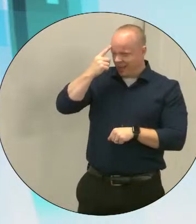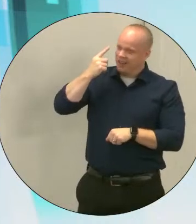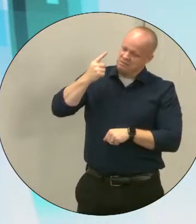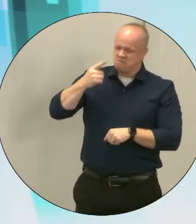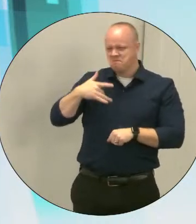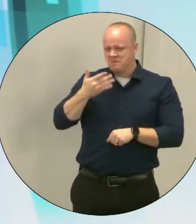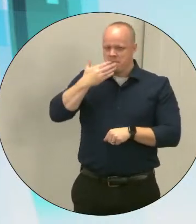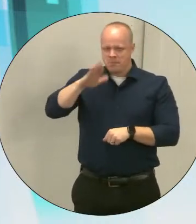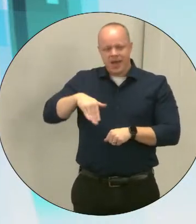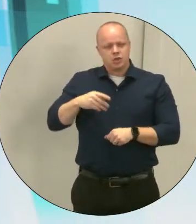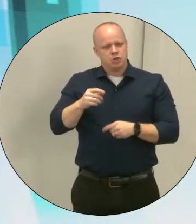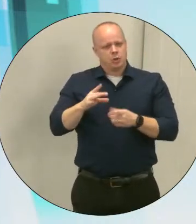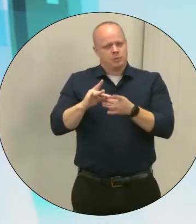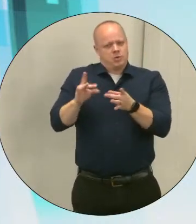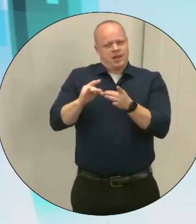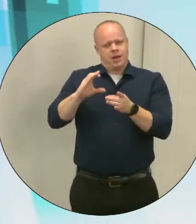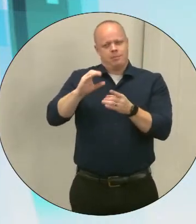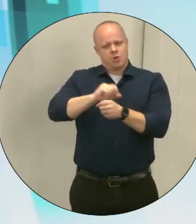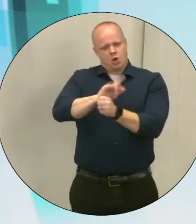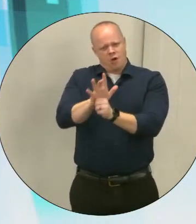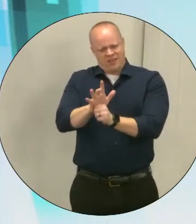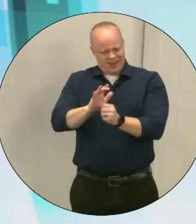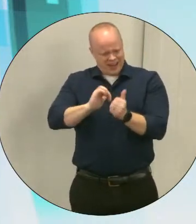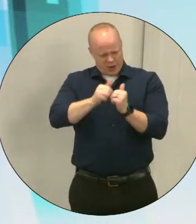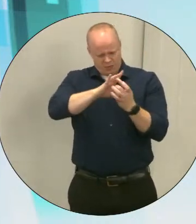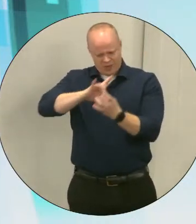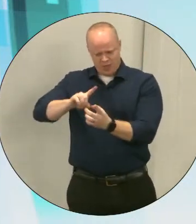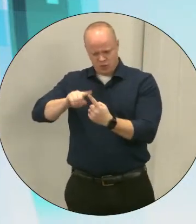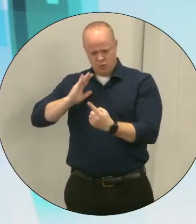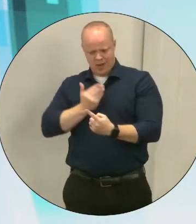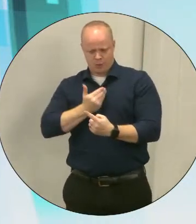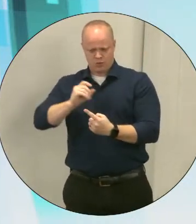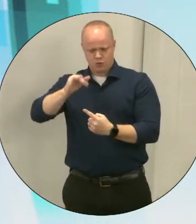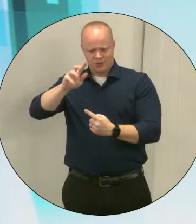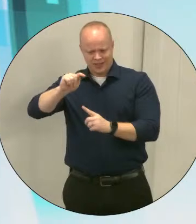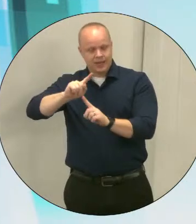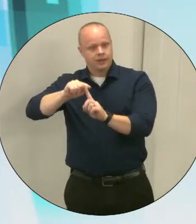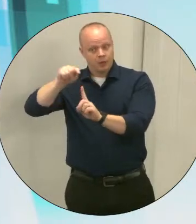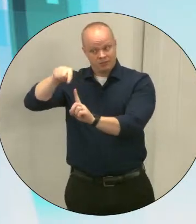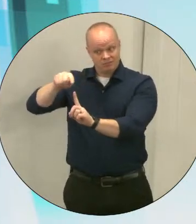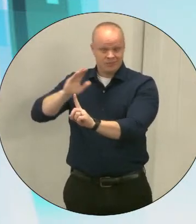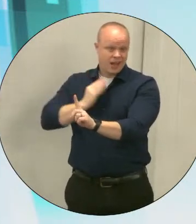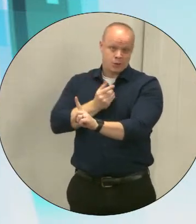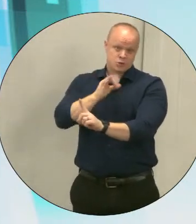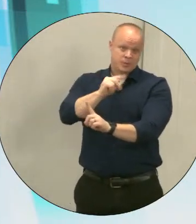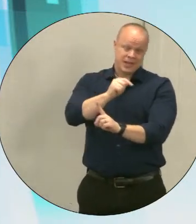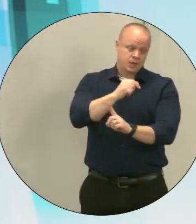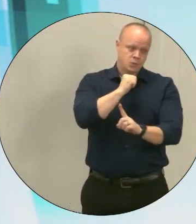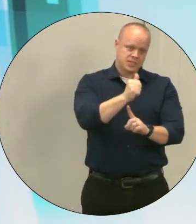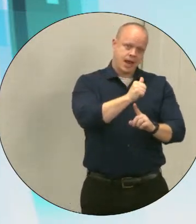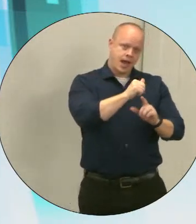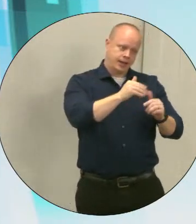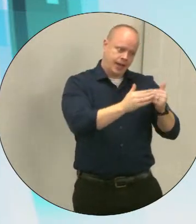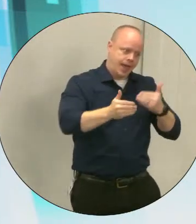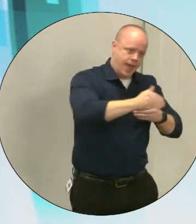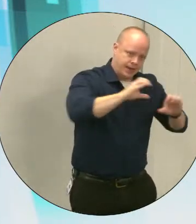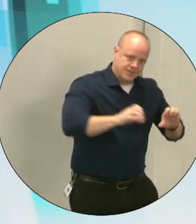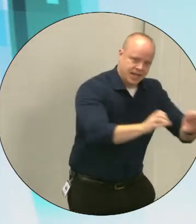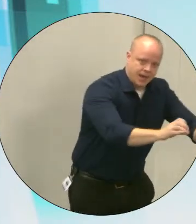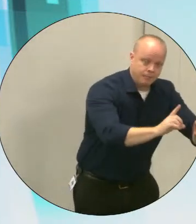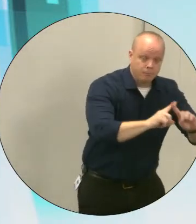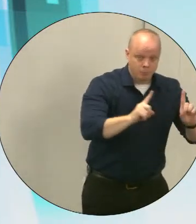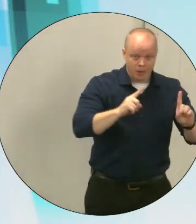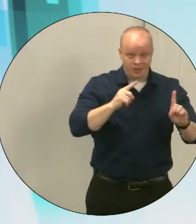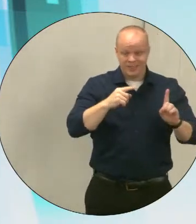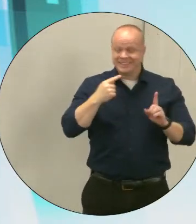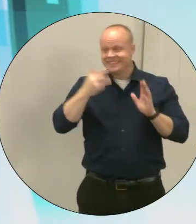feel fair. What did that have to do with, our superintendent? Our superintendent was not proactive, but he sure looked good on CNN